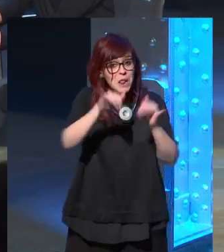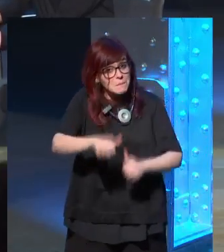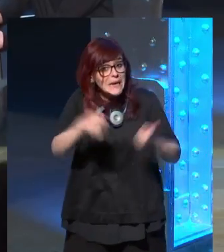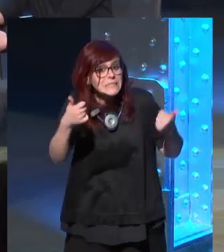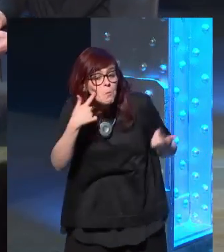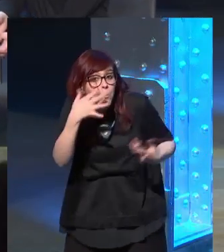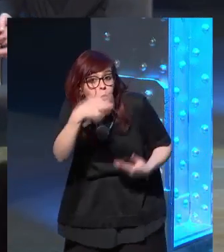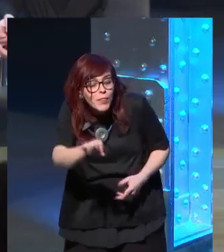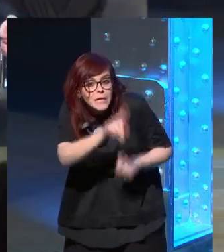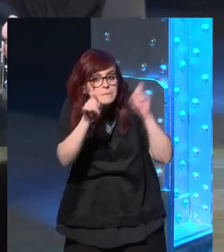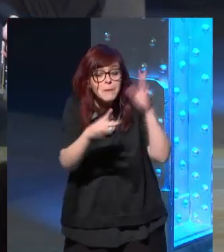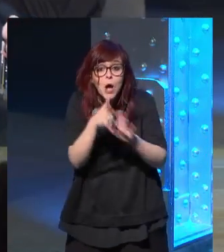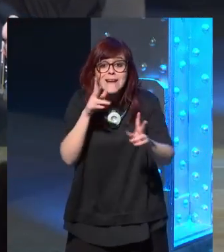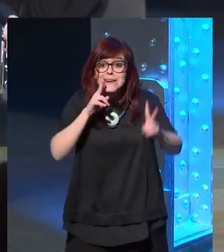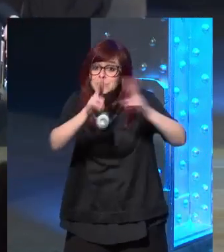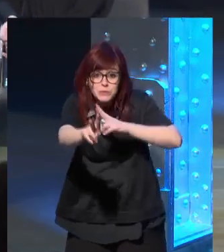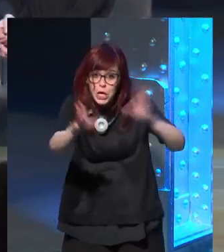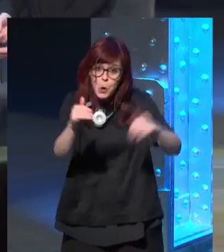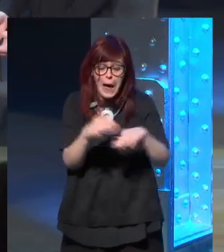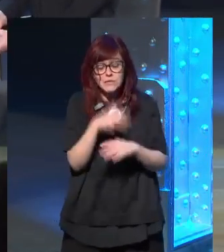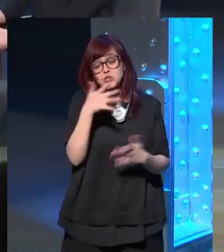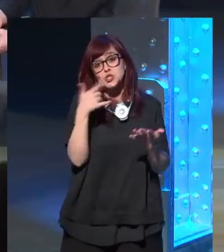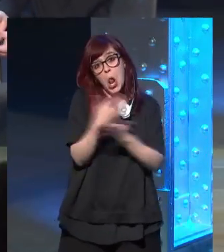that one. That's for philosophers, I think.